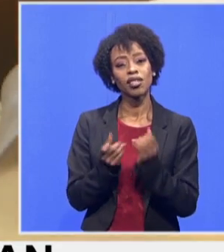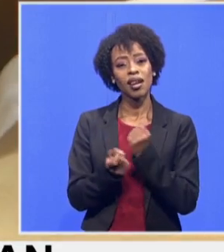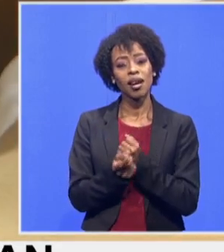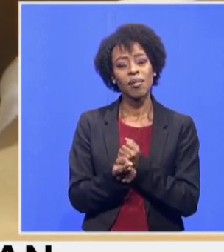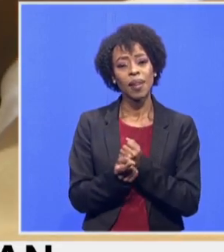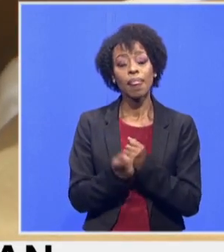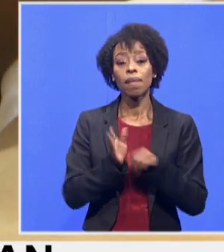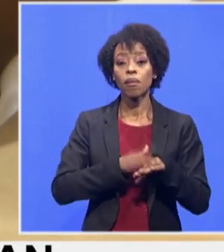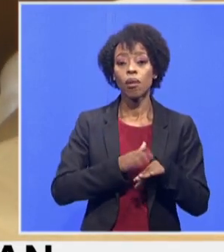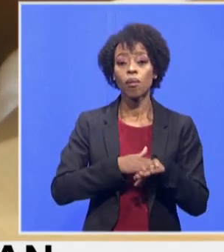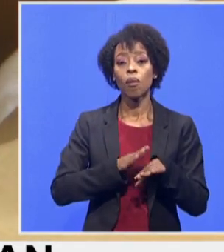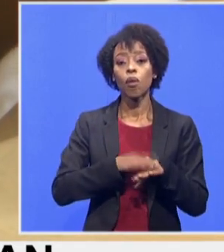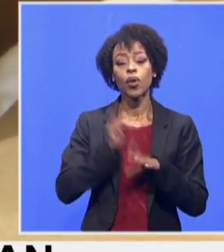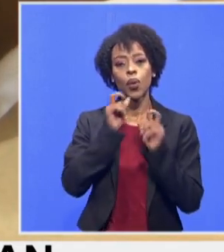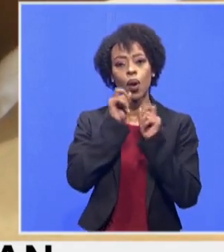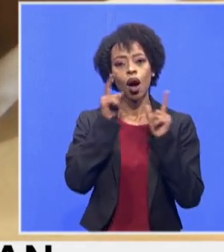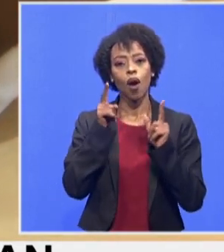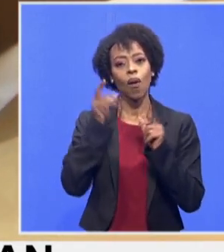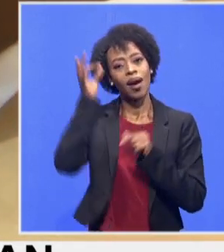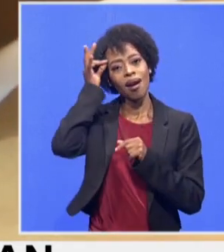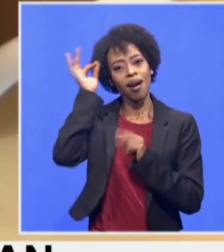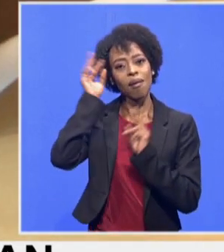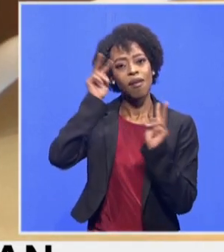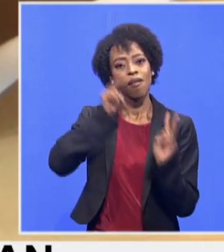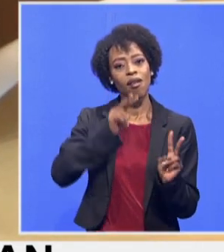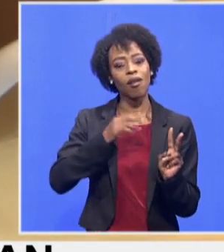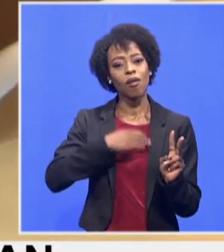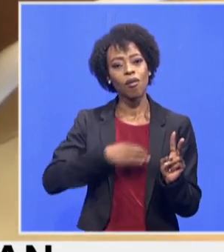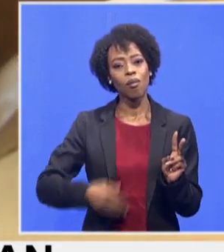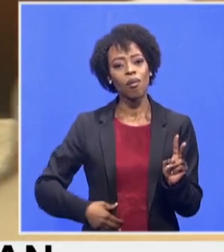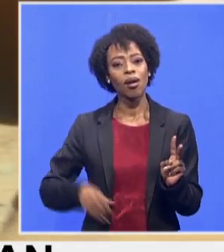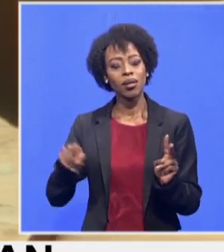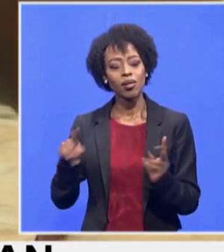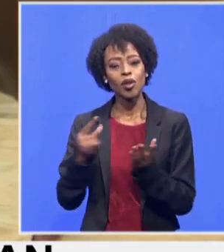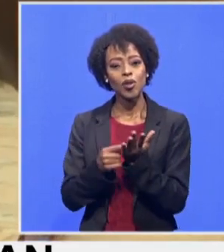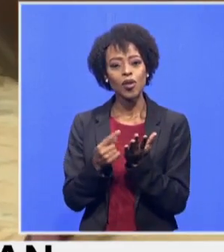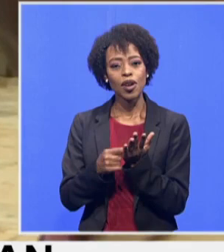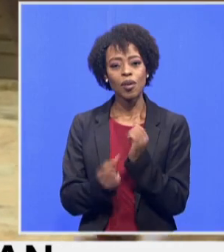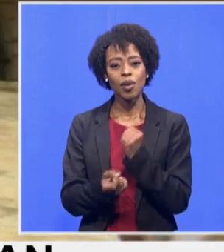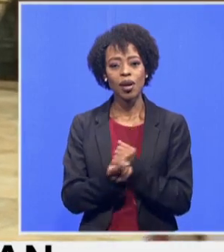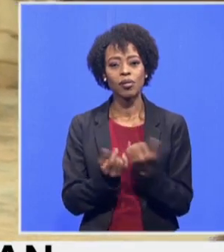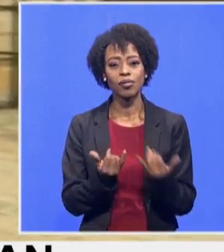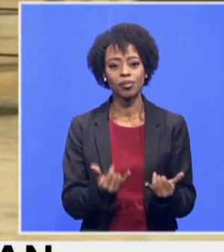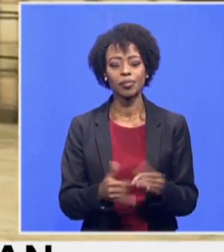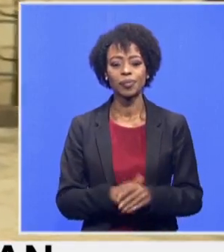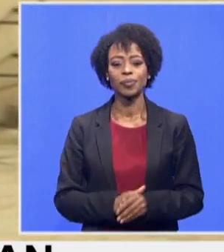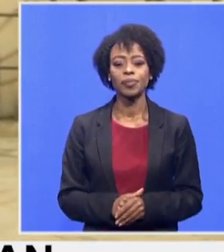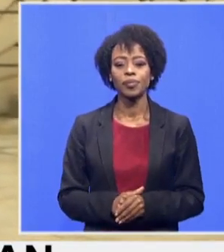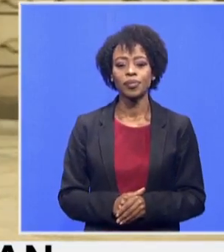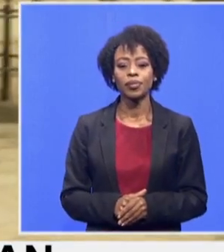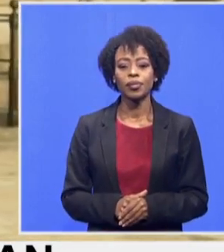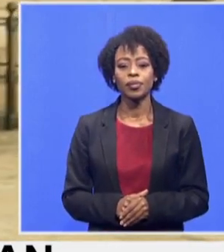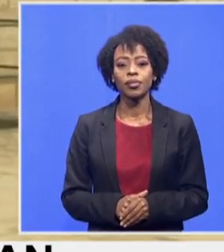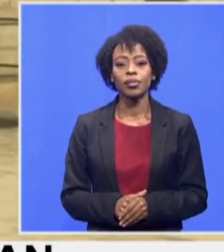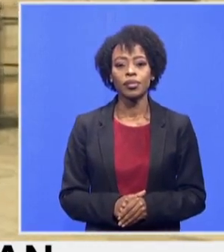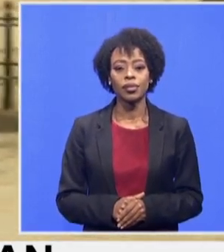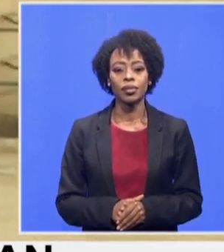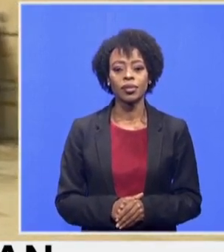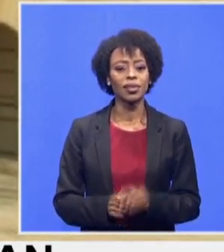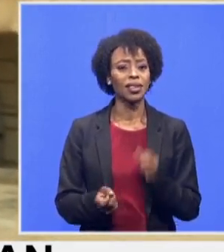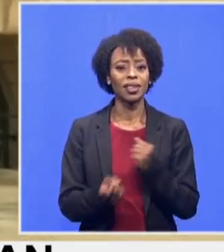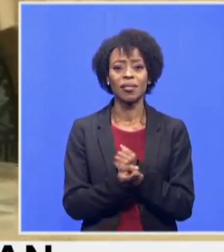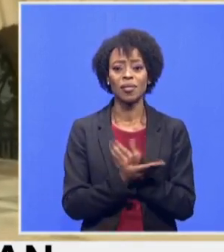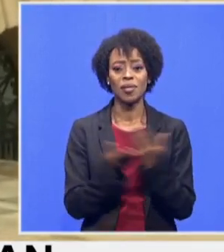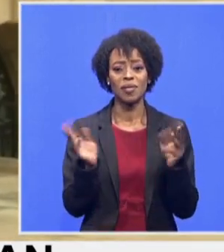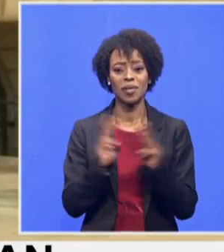countries, particularly knowing with the state visit of President Yoweri Museveni of Uganda coming today? Well, that happens all over